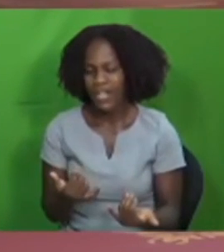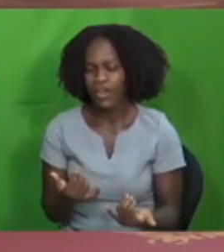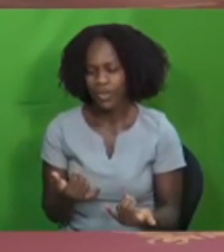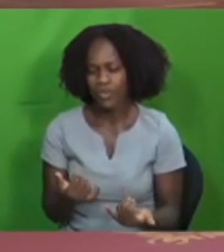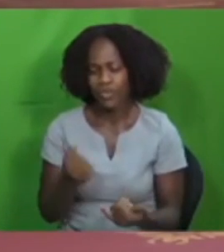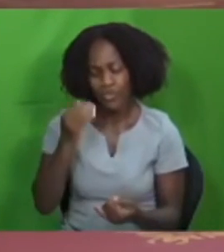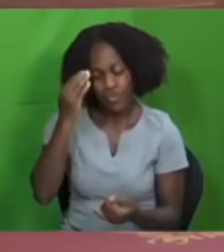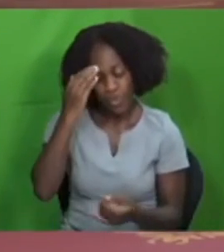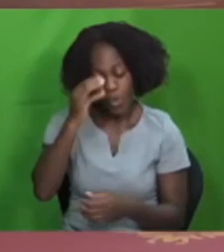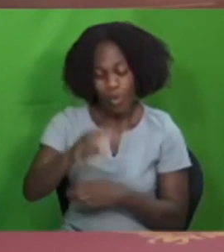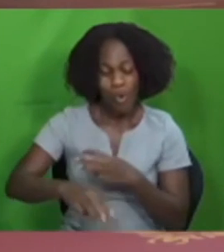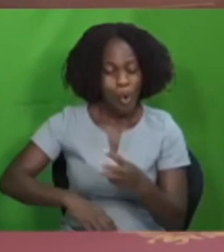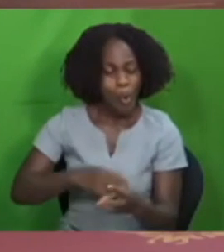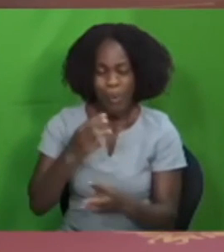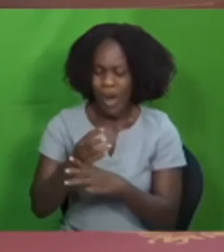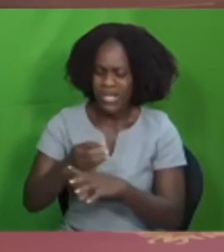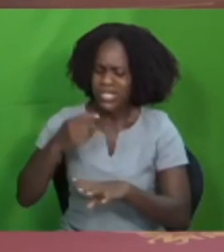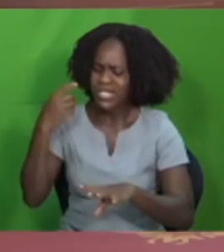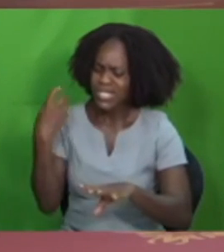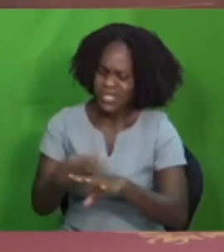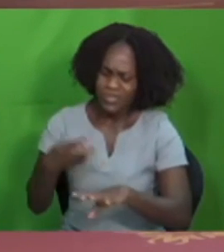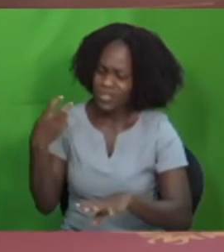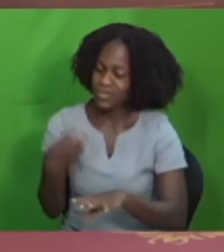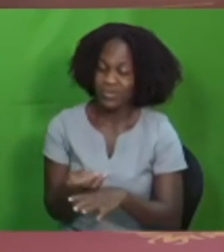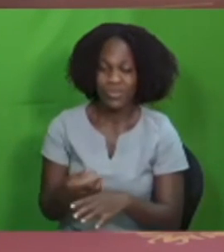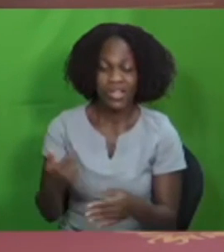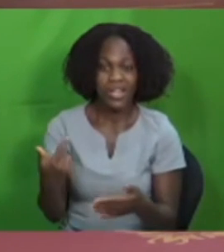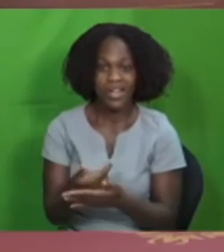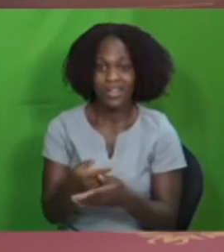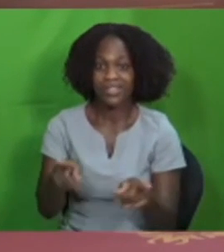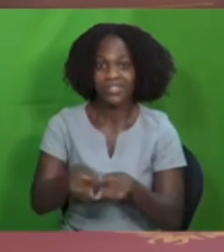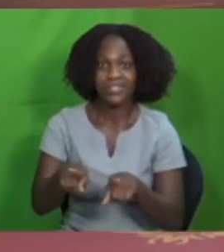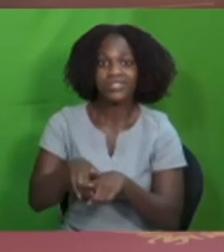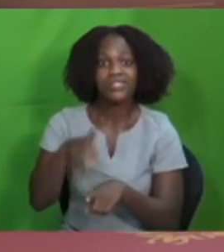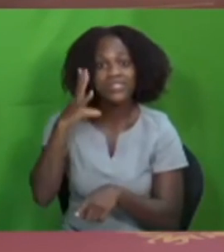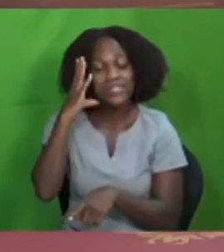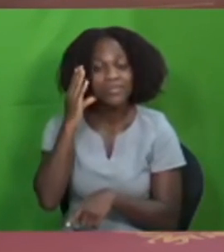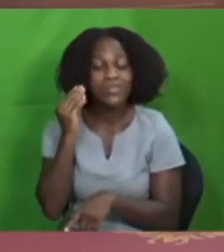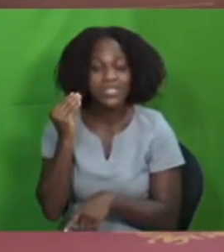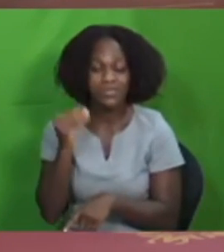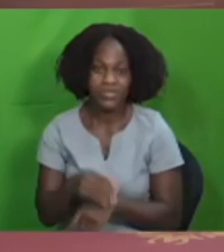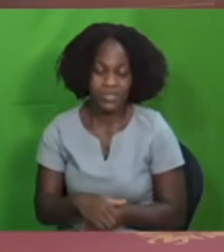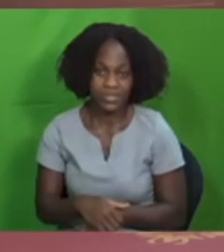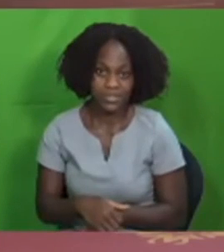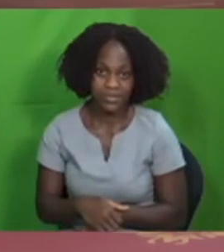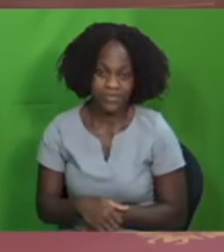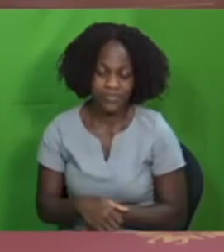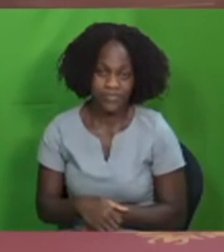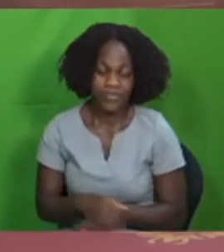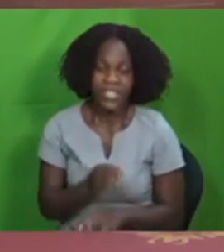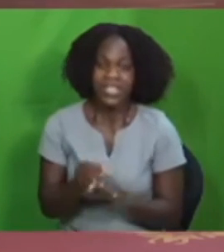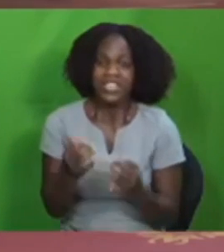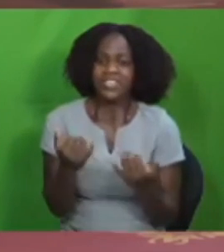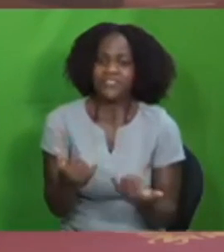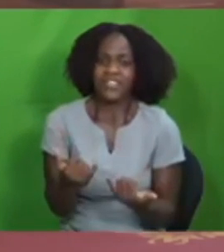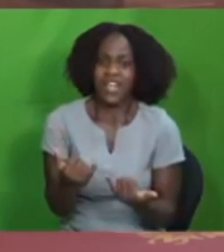the entire world is going through a tough time, and Ghana is experiencing the same. And if at this time we